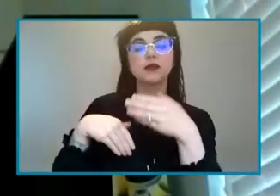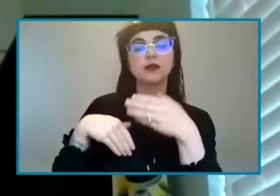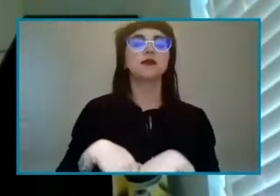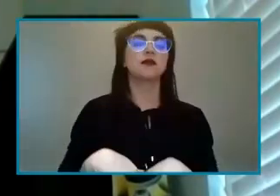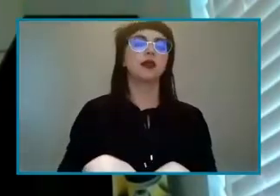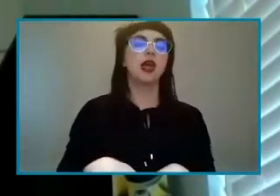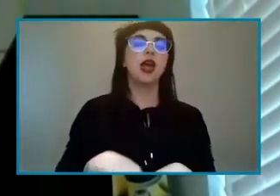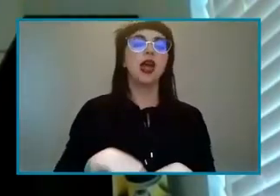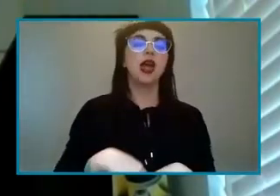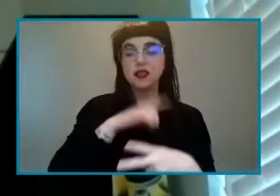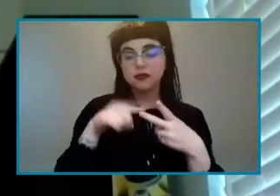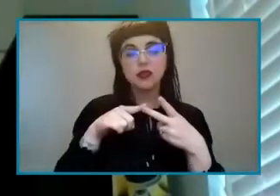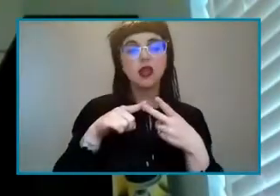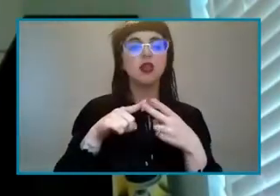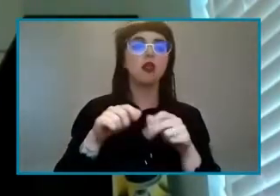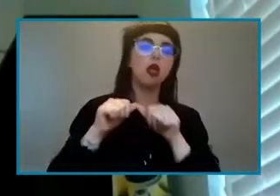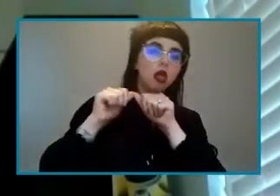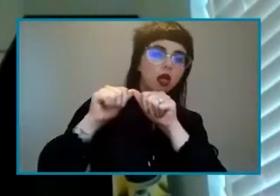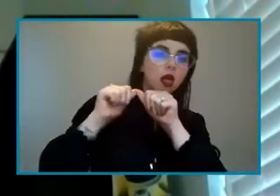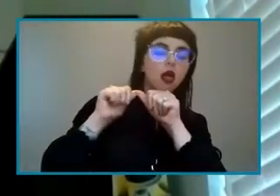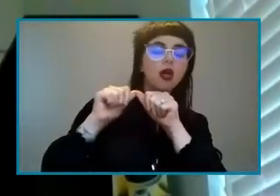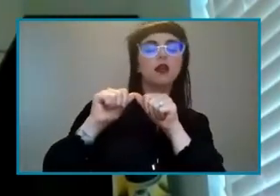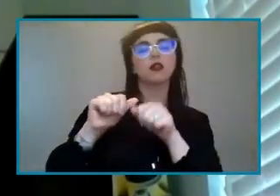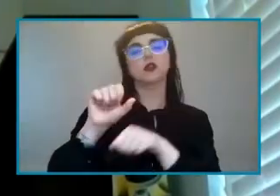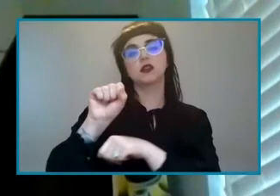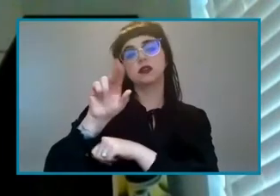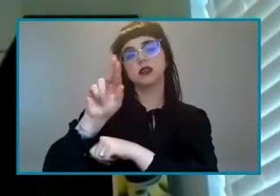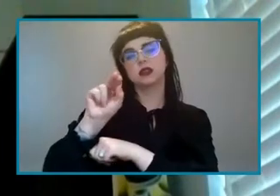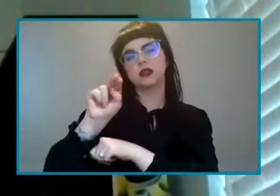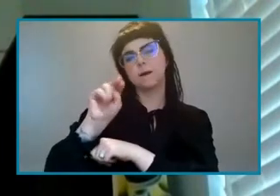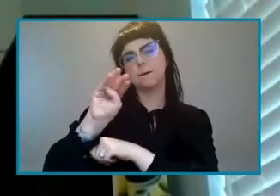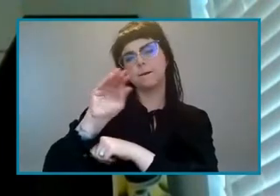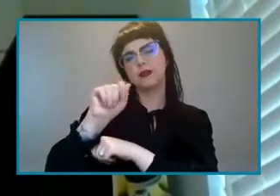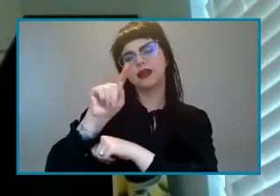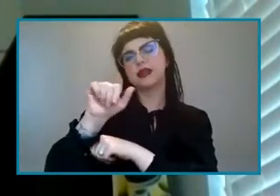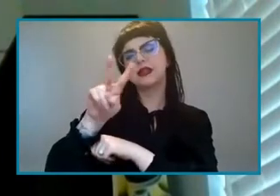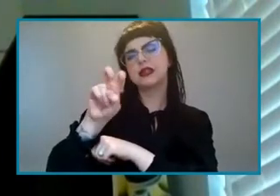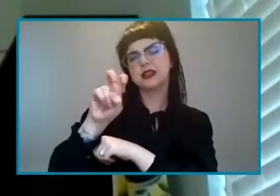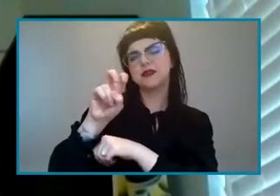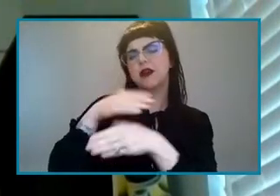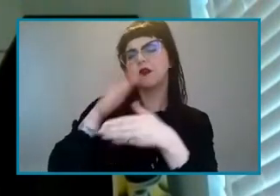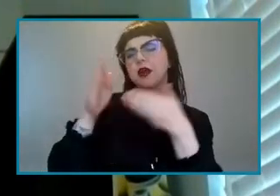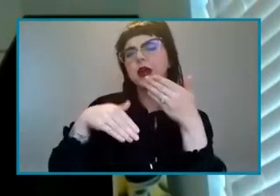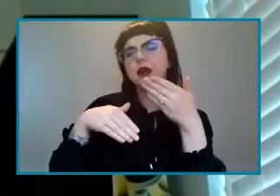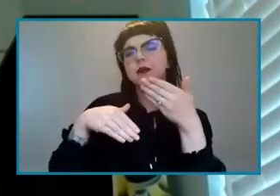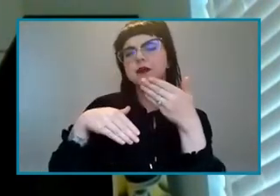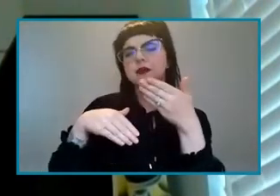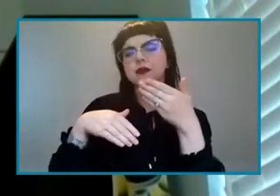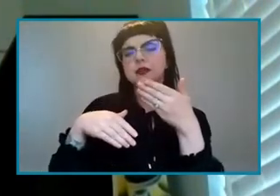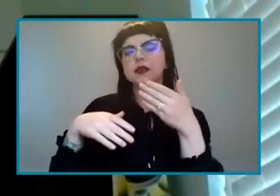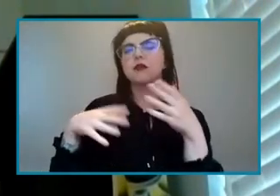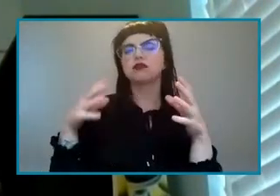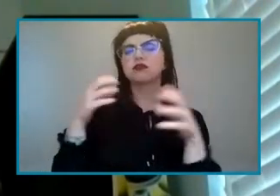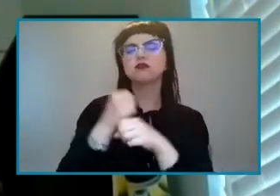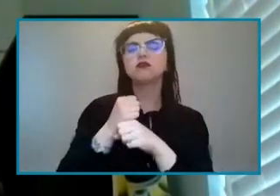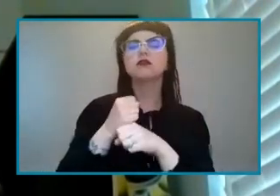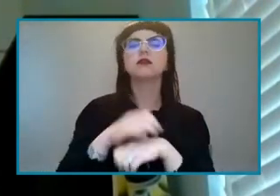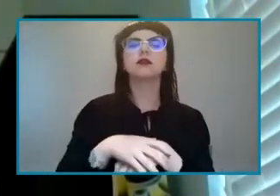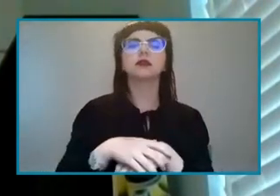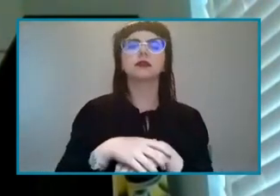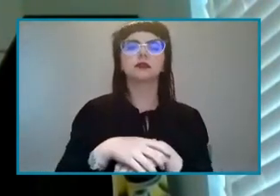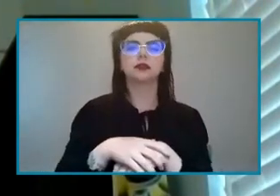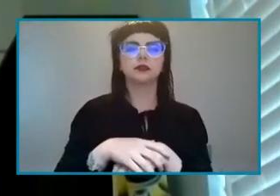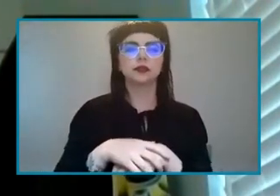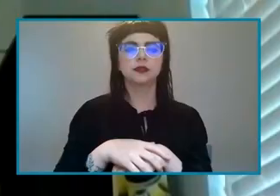outcomes, we did not work on. That is something that an external evaluator should